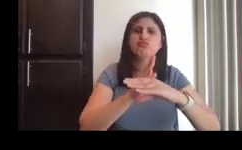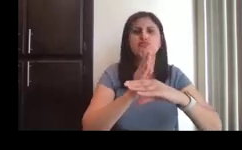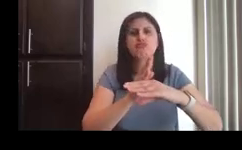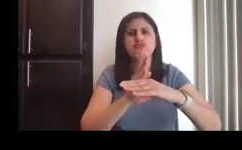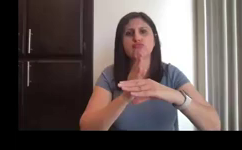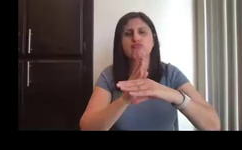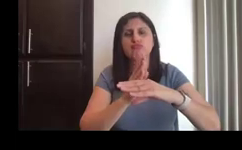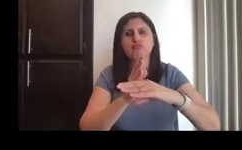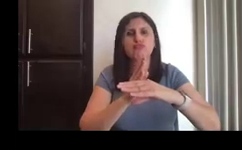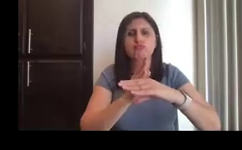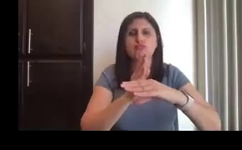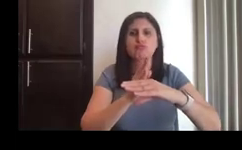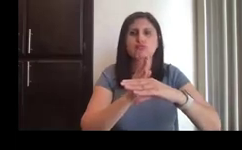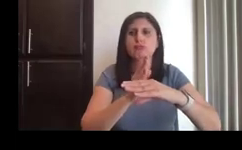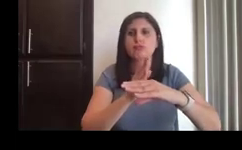medium,